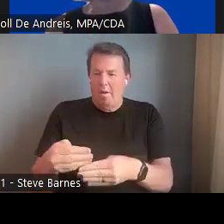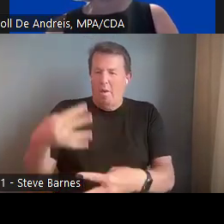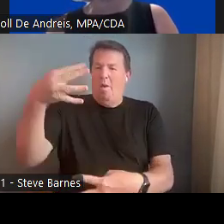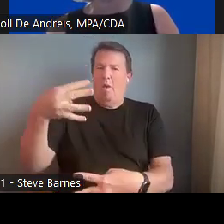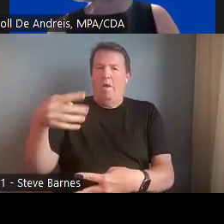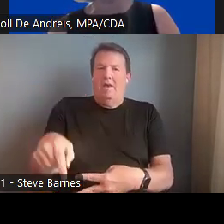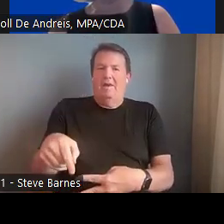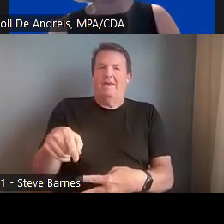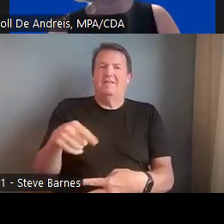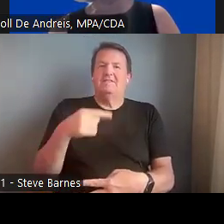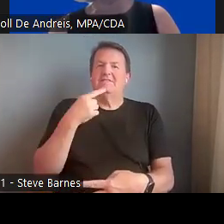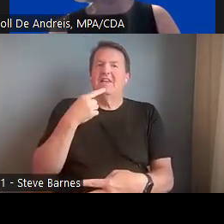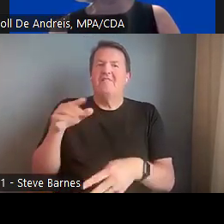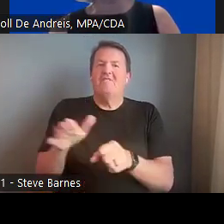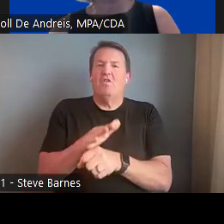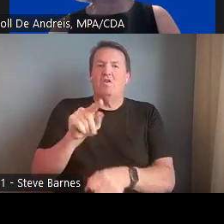should be available to you.